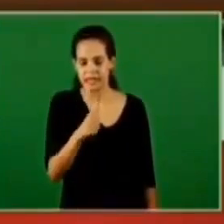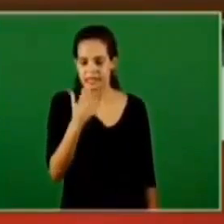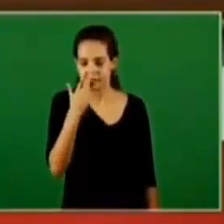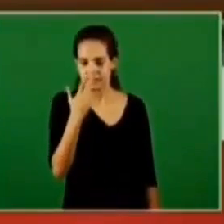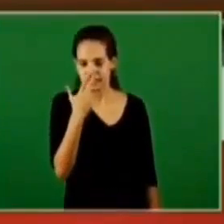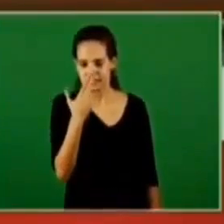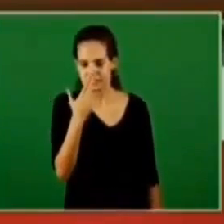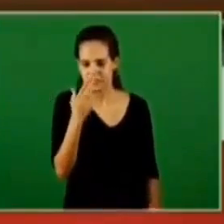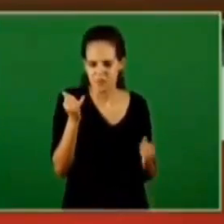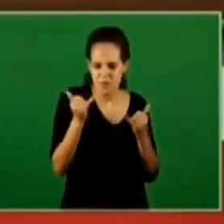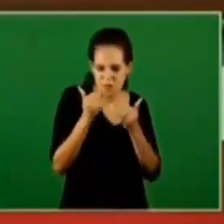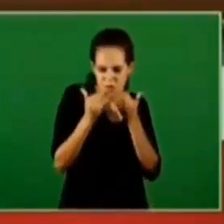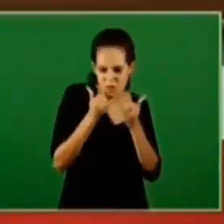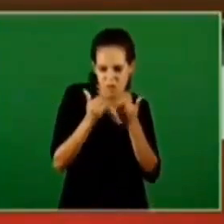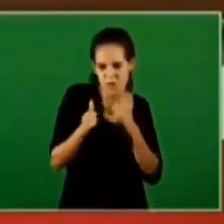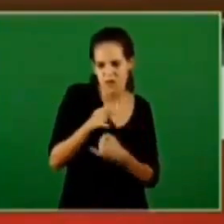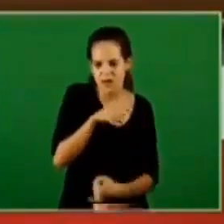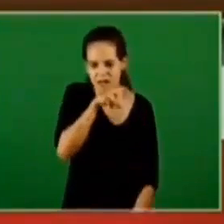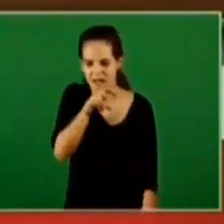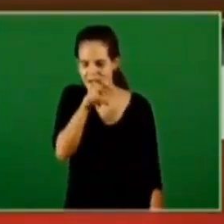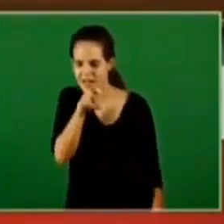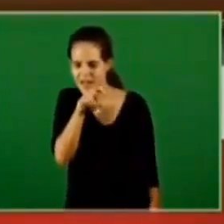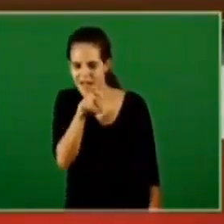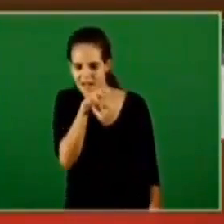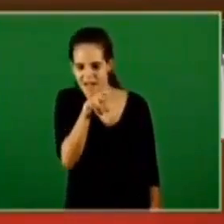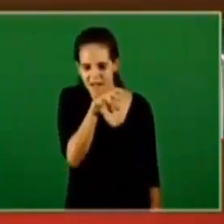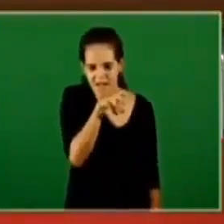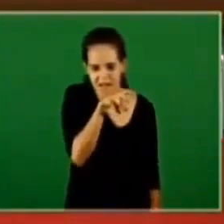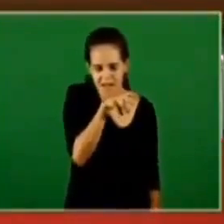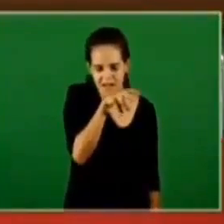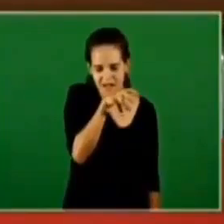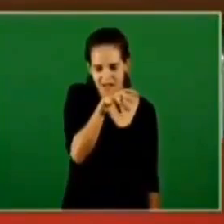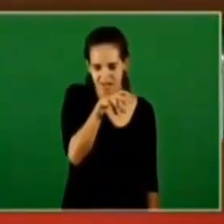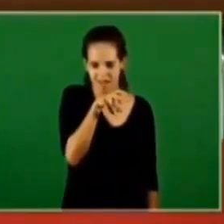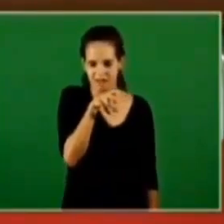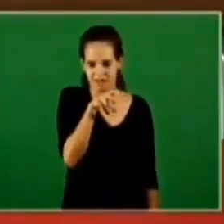they make noise like snakes.